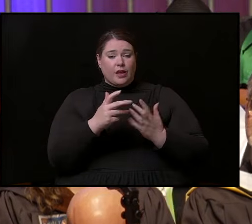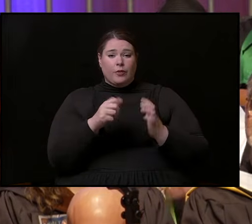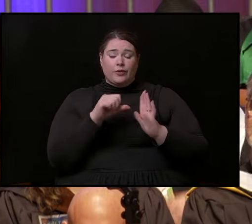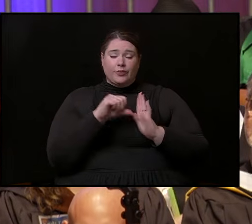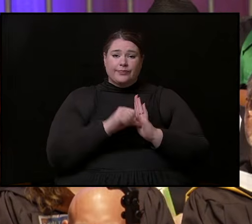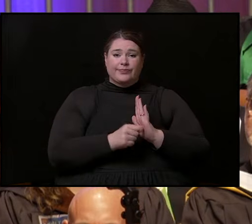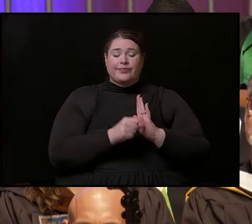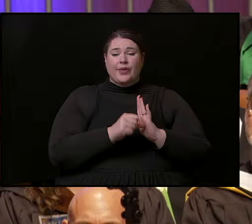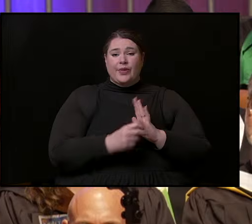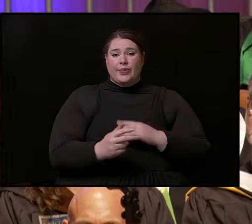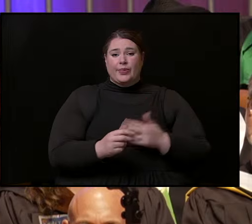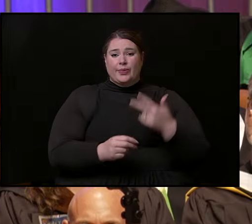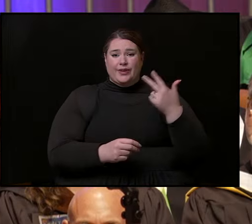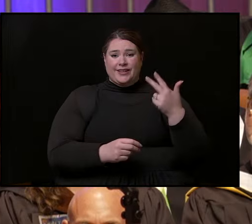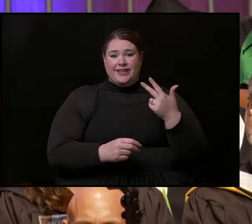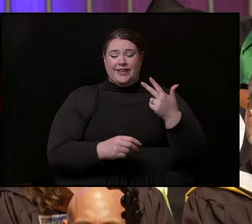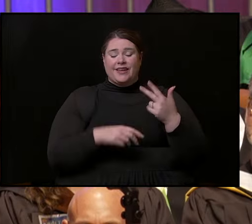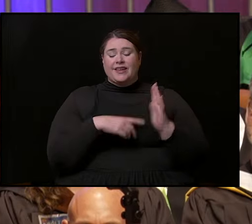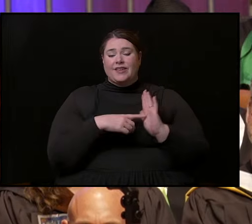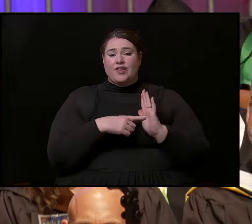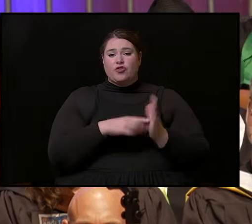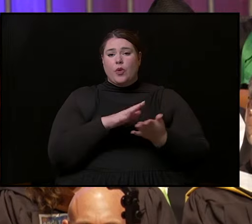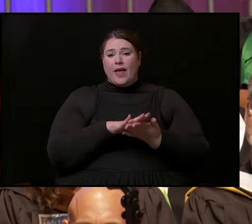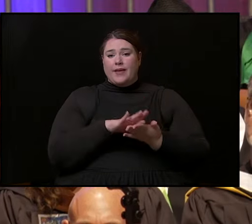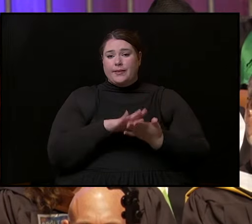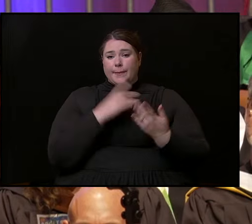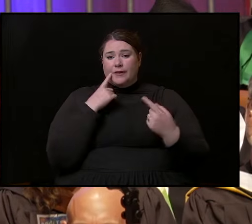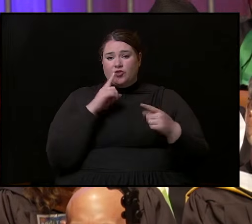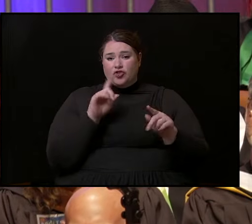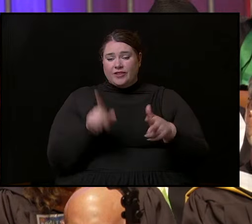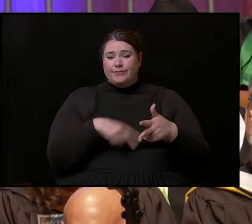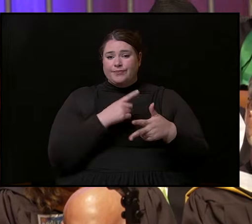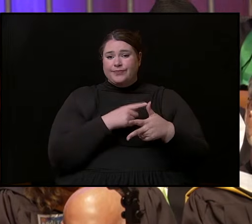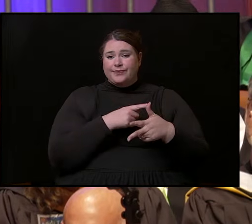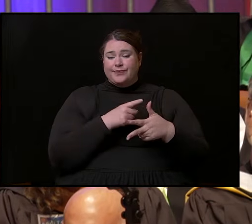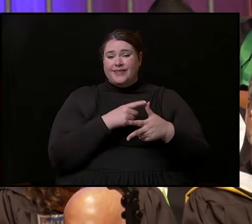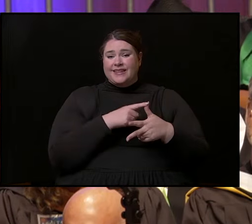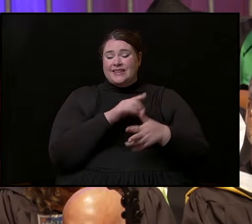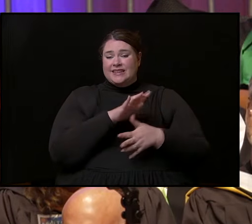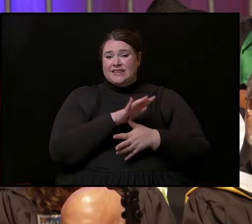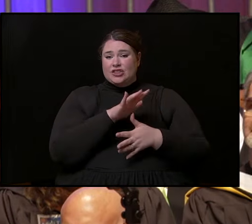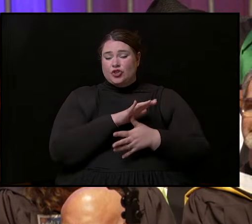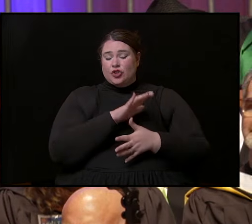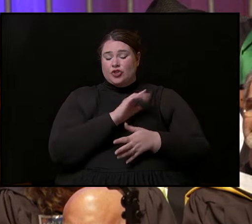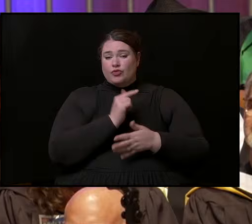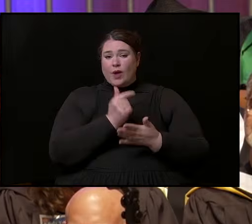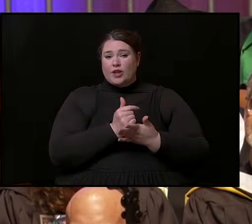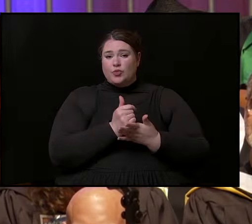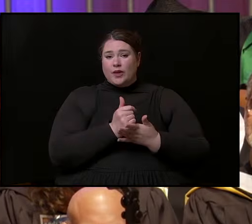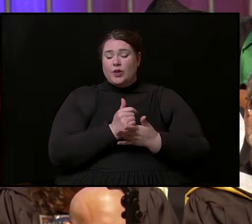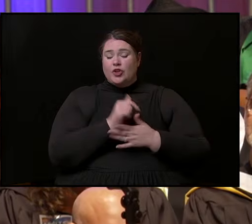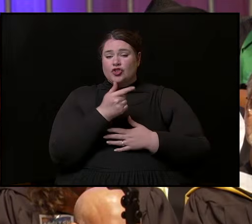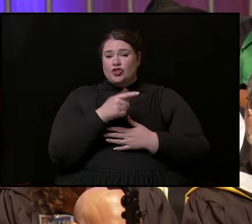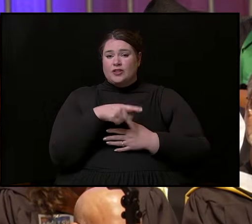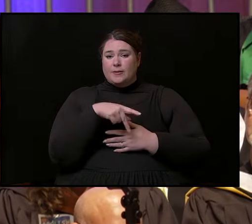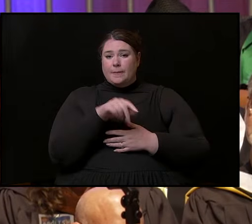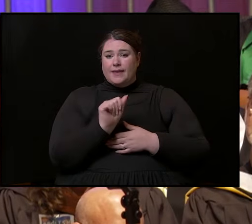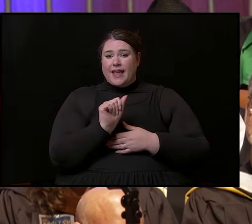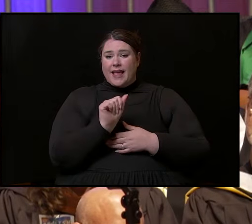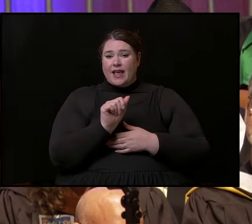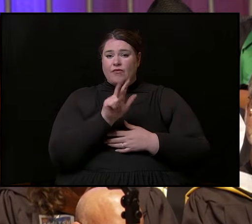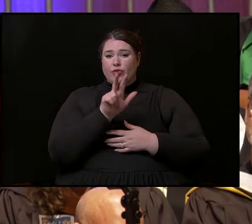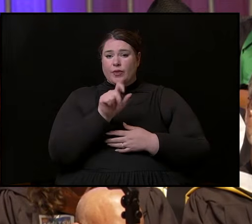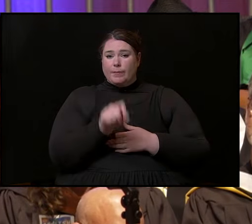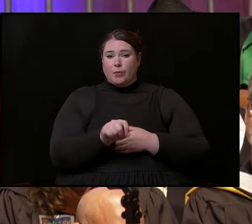cords that signify academic achievements. Seniors who graduate with a grade point average of 3.7 and